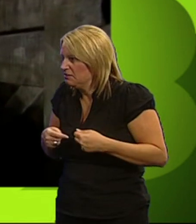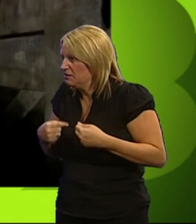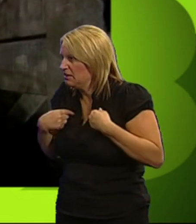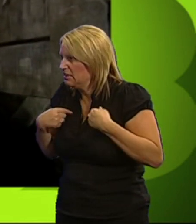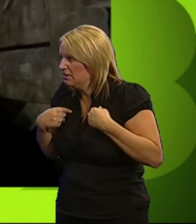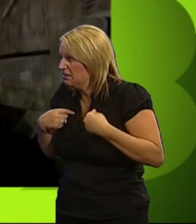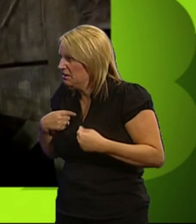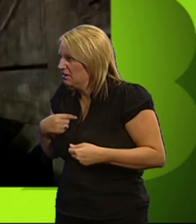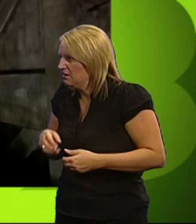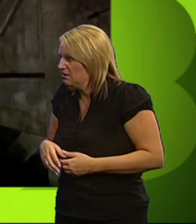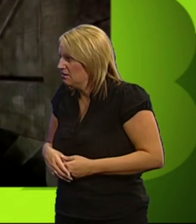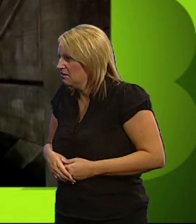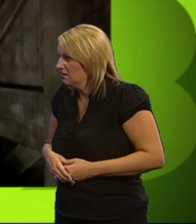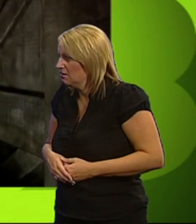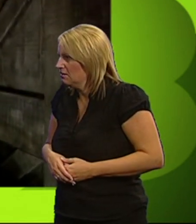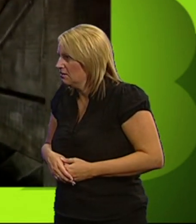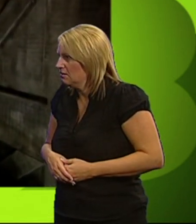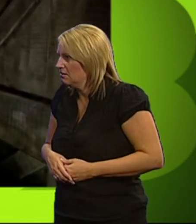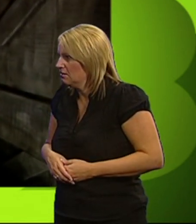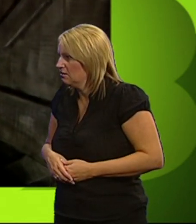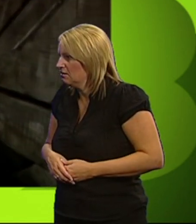prepare to meet Van Helsing.